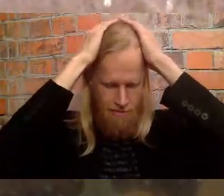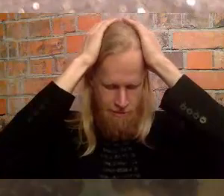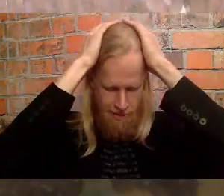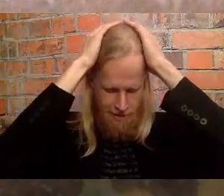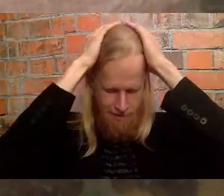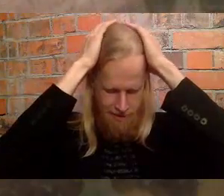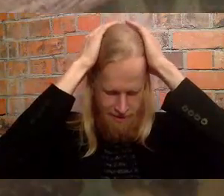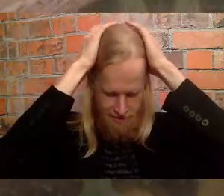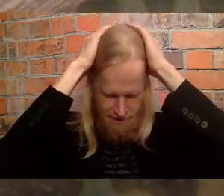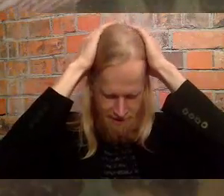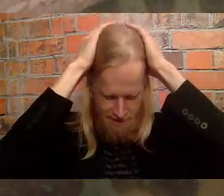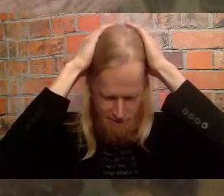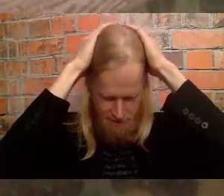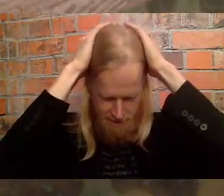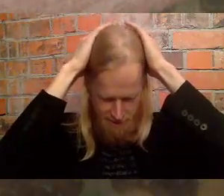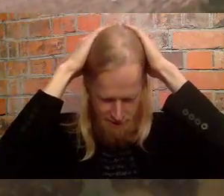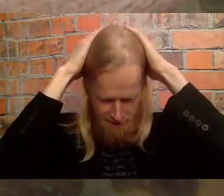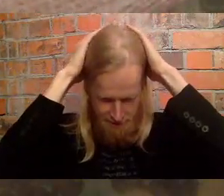Paralyzed.